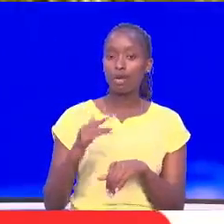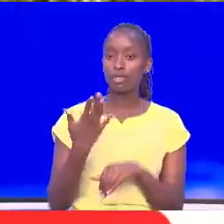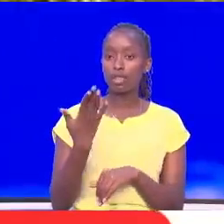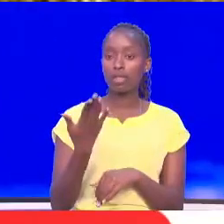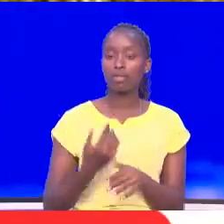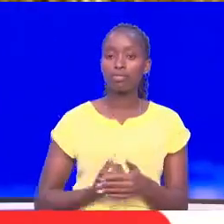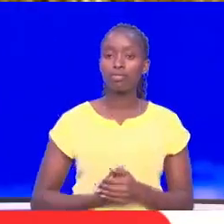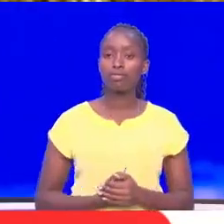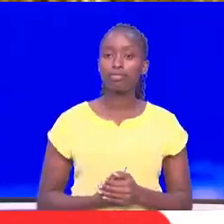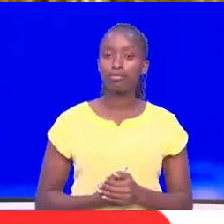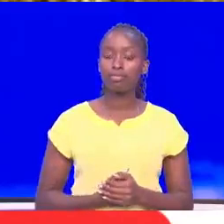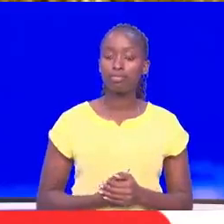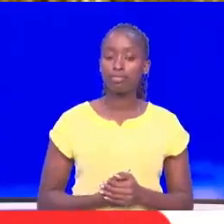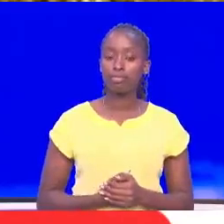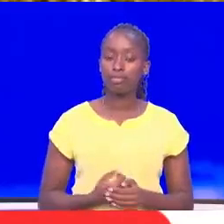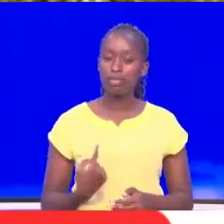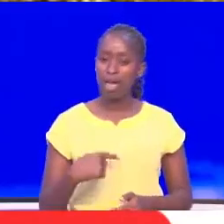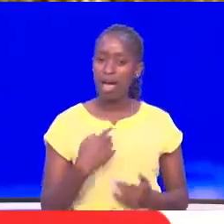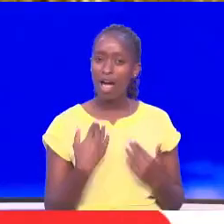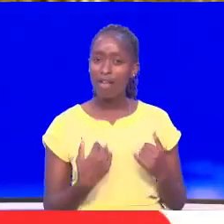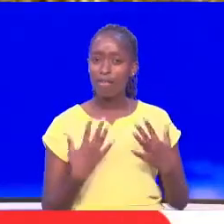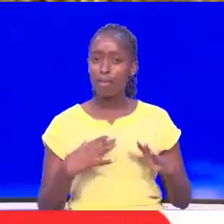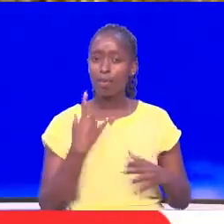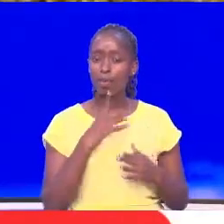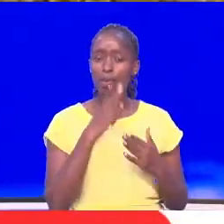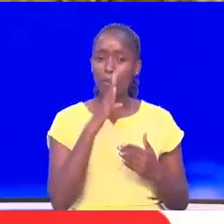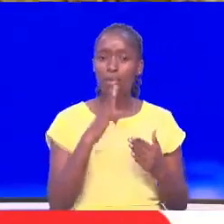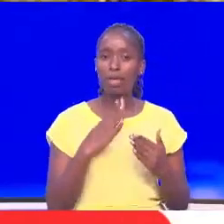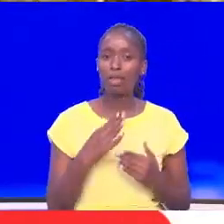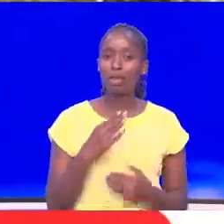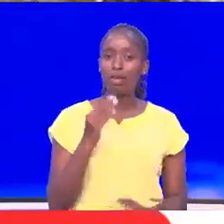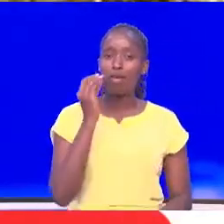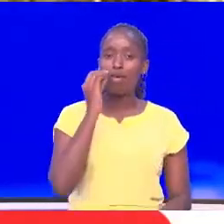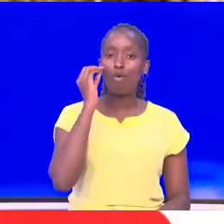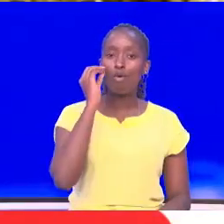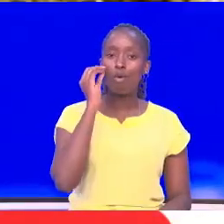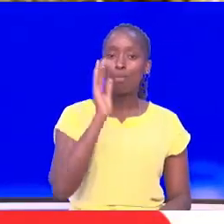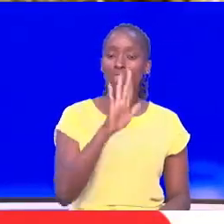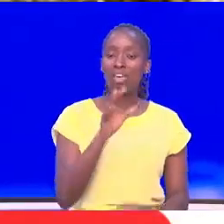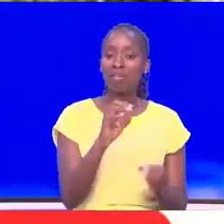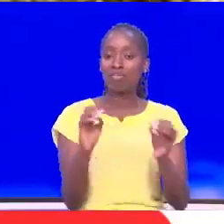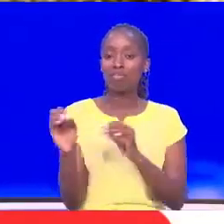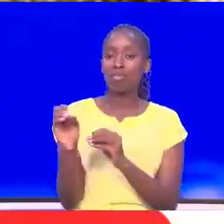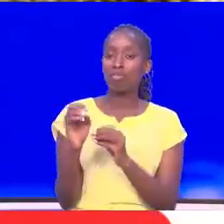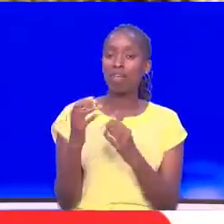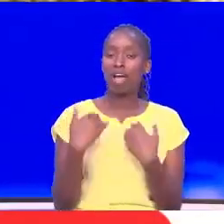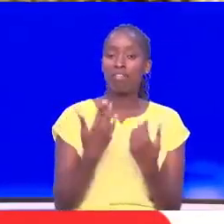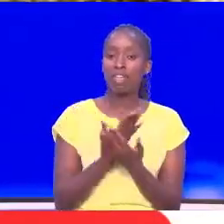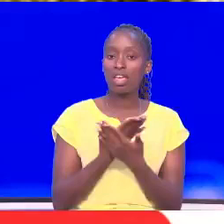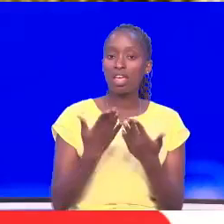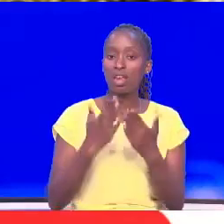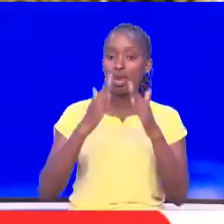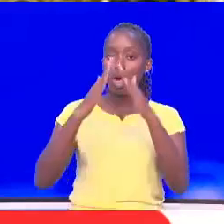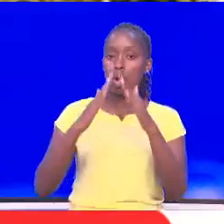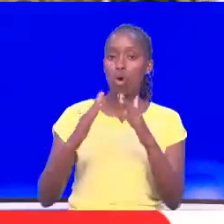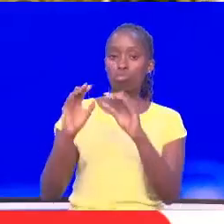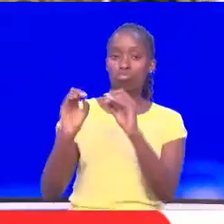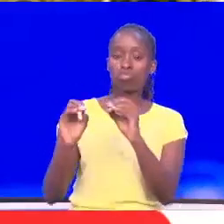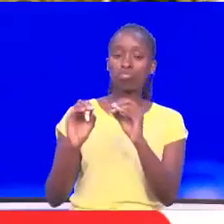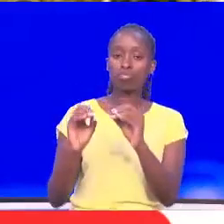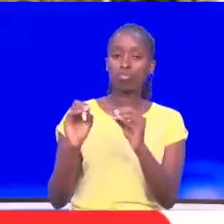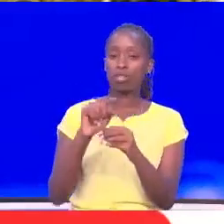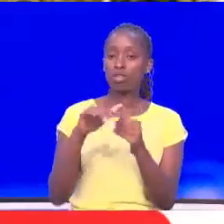We have people who have been internally displaced, who don't have a place to call home, no roof on top of their heads. Their farmlands have been